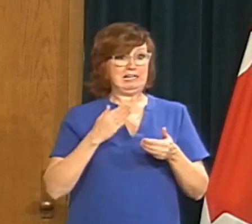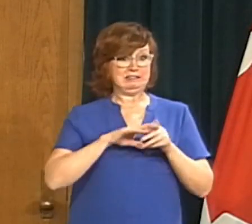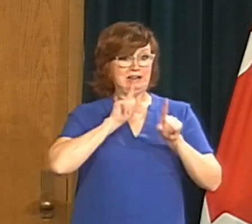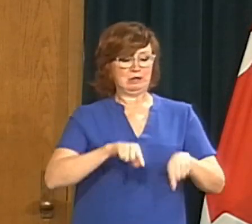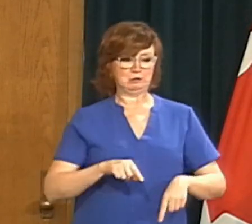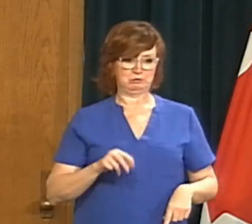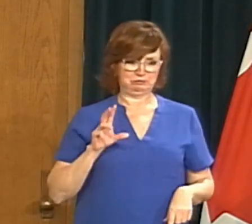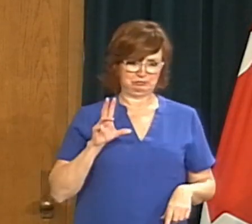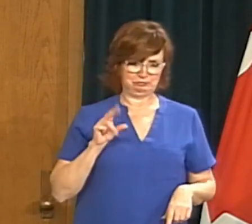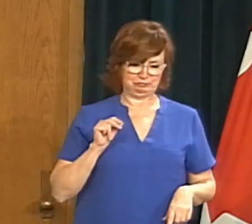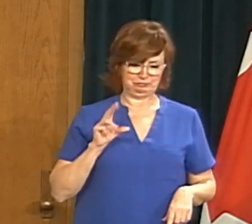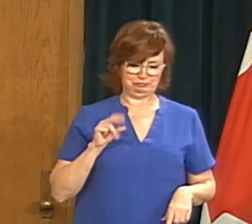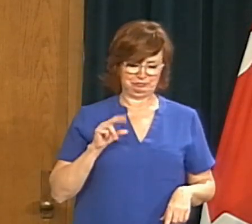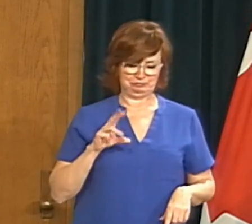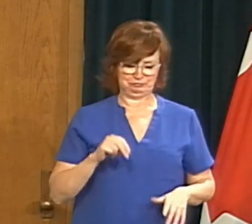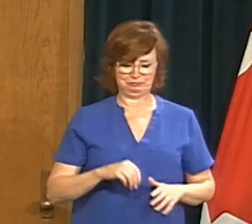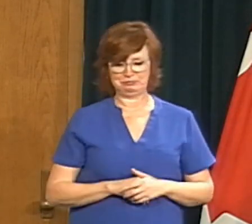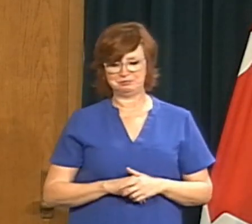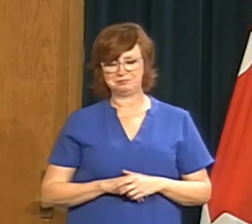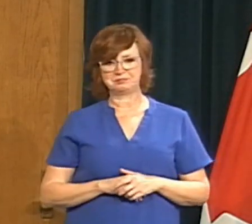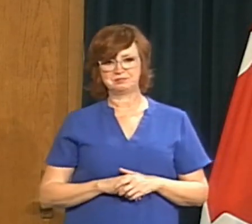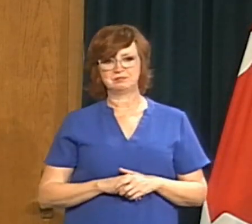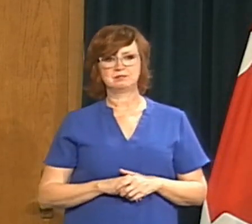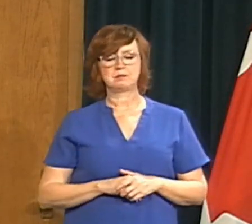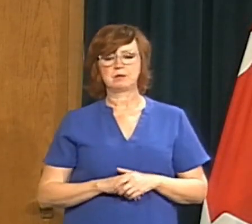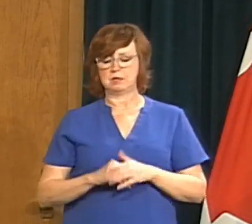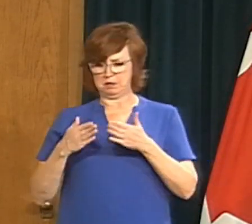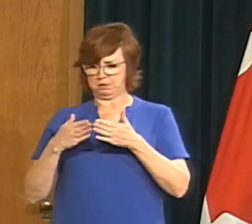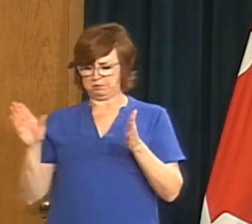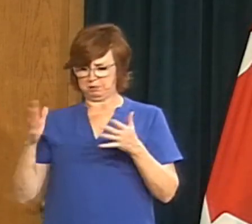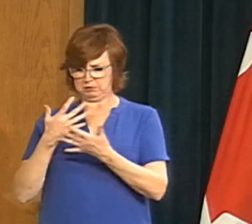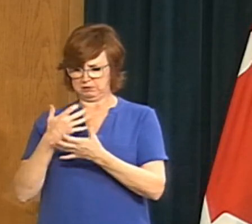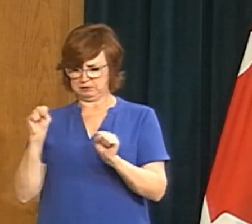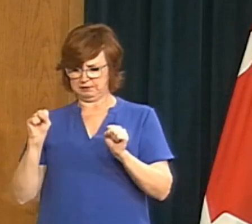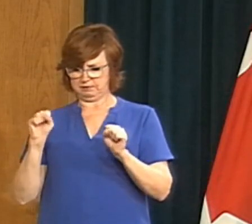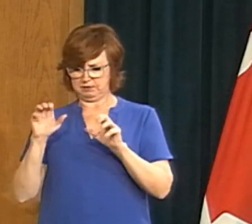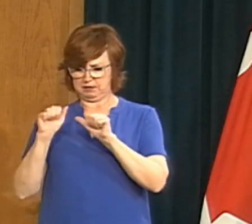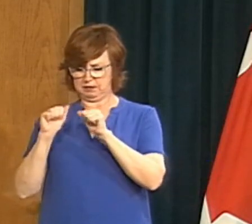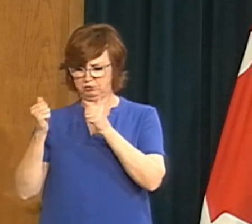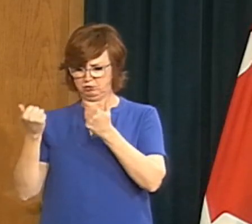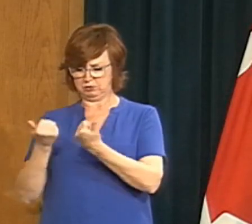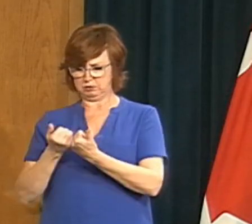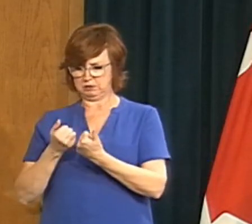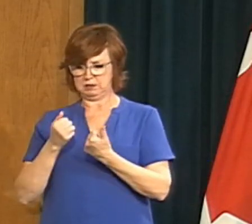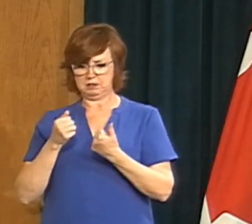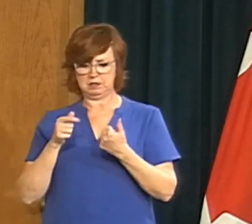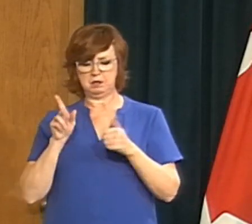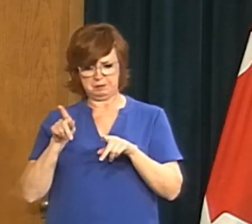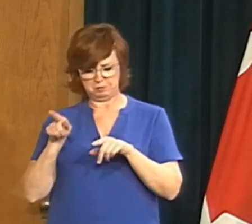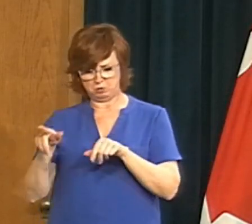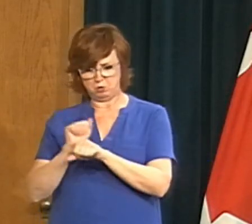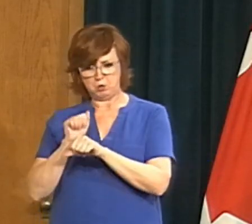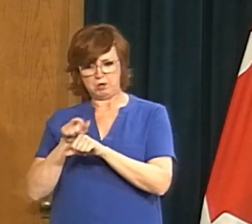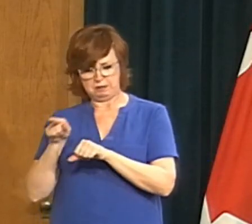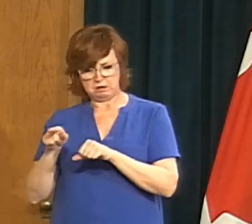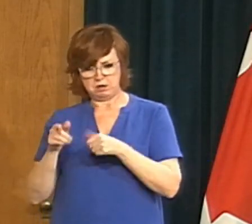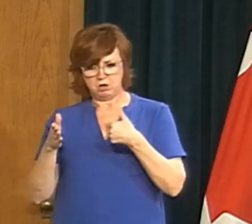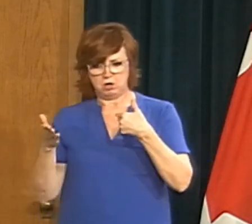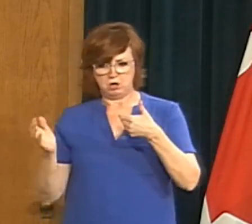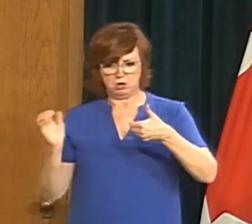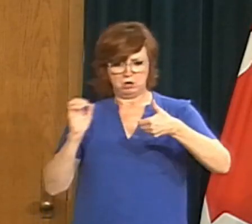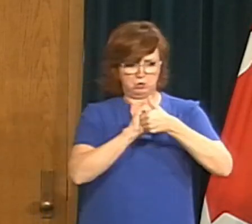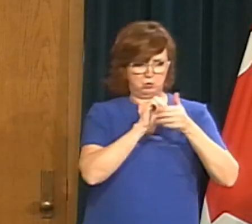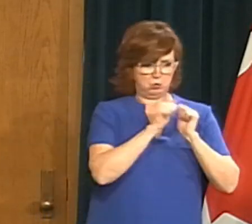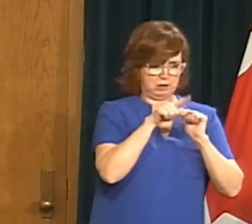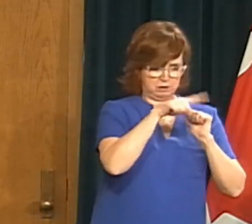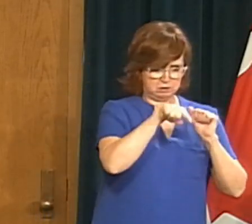might seem. But I believe our public safety agency, who has individuals on the ground in the community, is working quite closely with